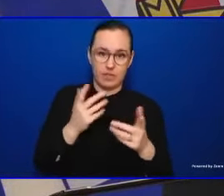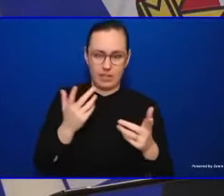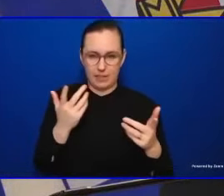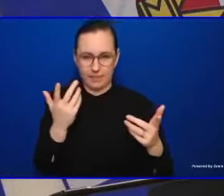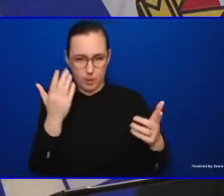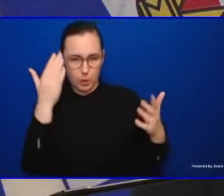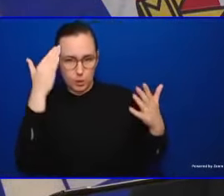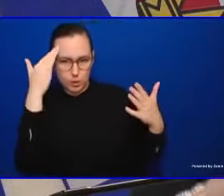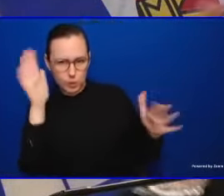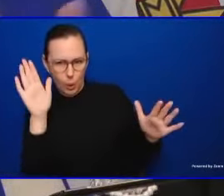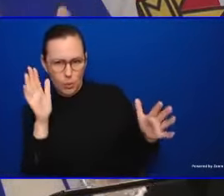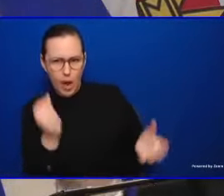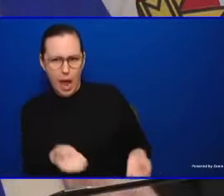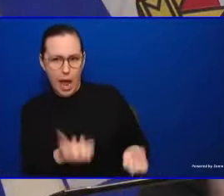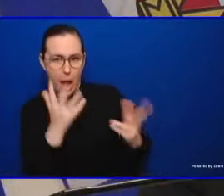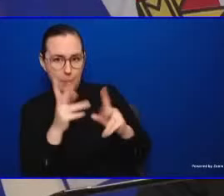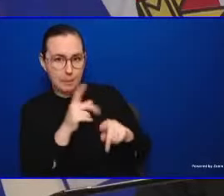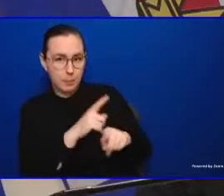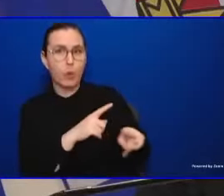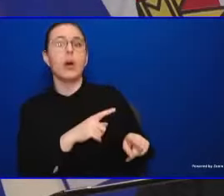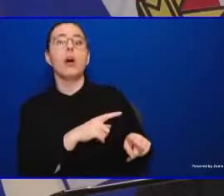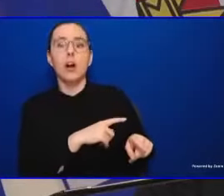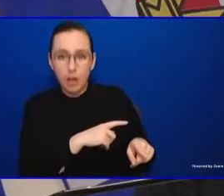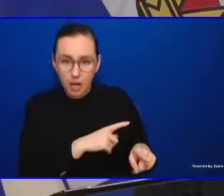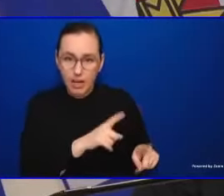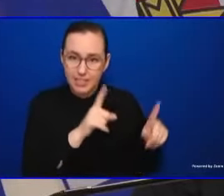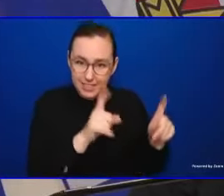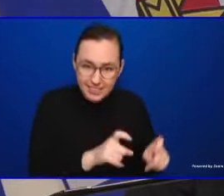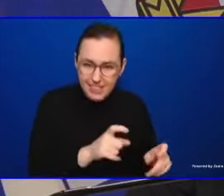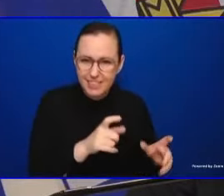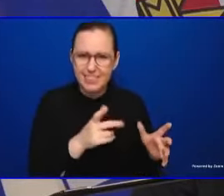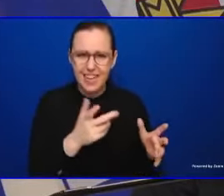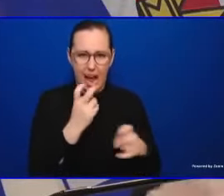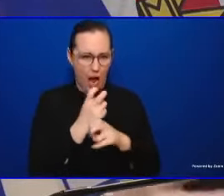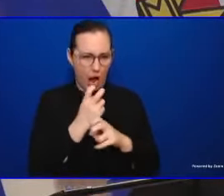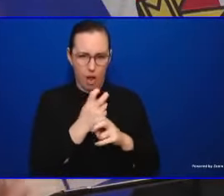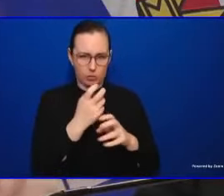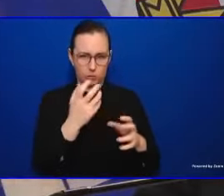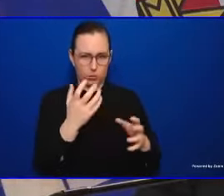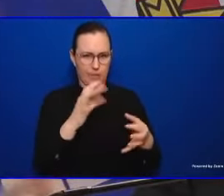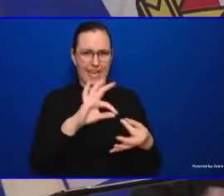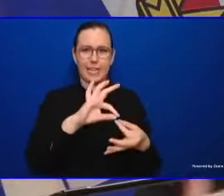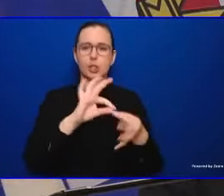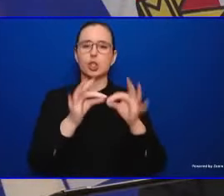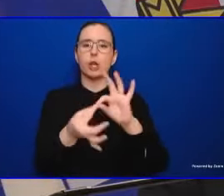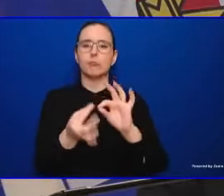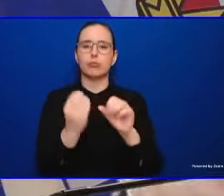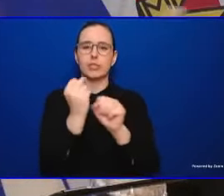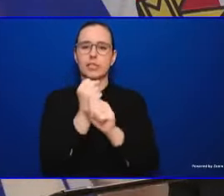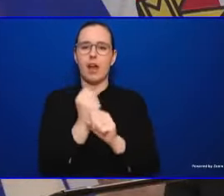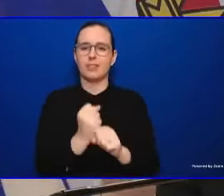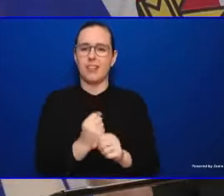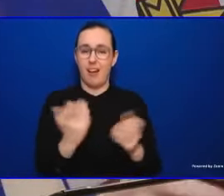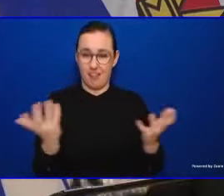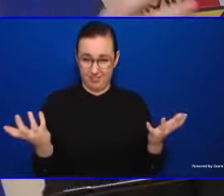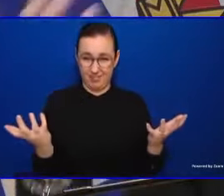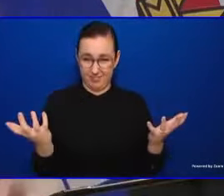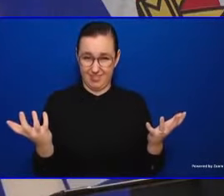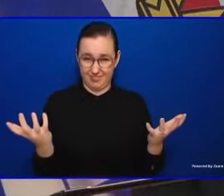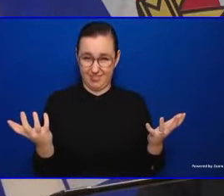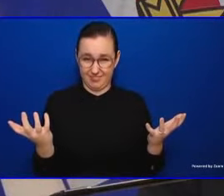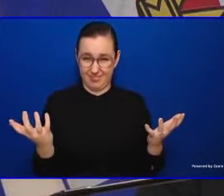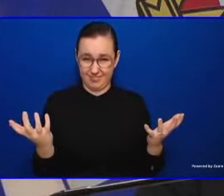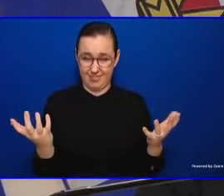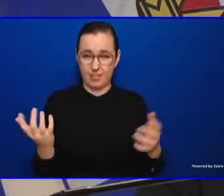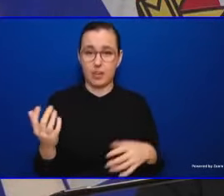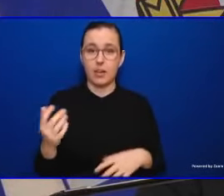is a model for how they've been using at-home tests for a long time, and they have a QR code and